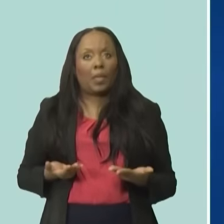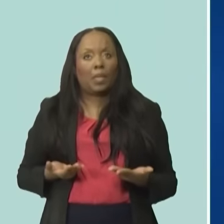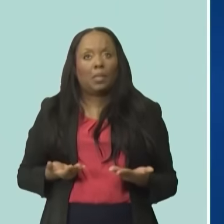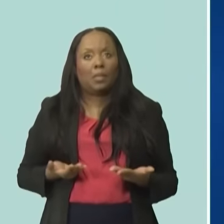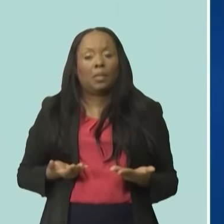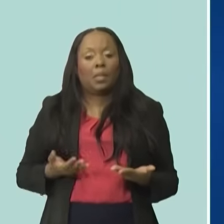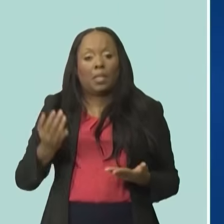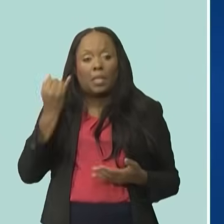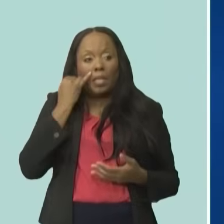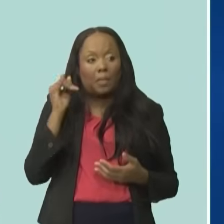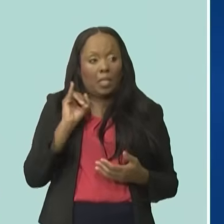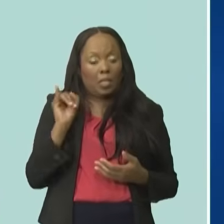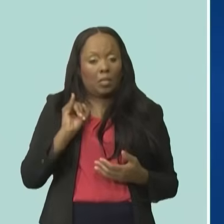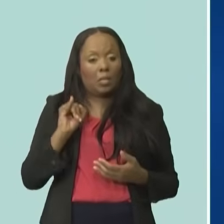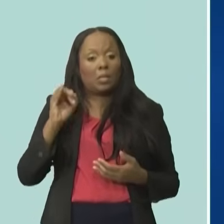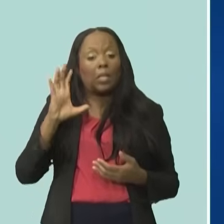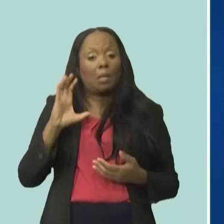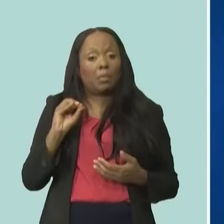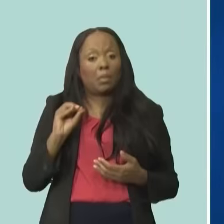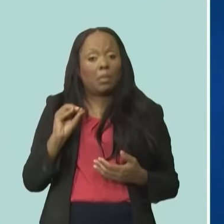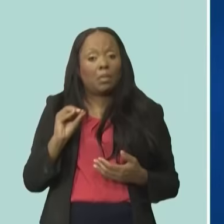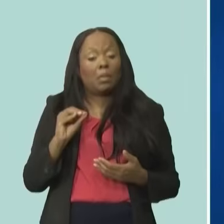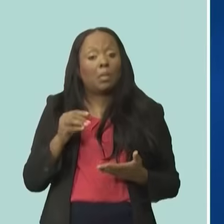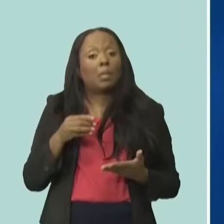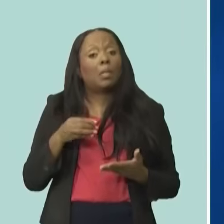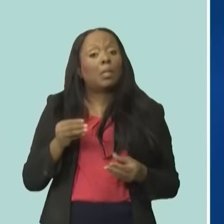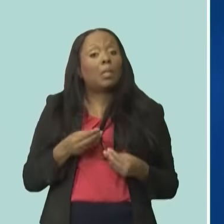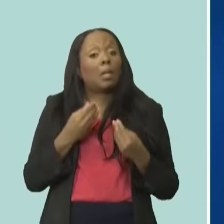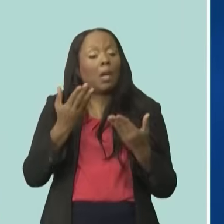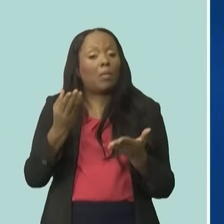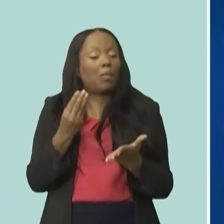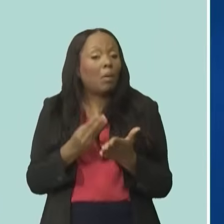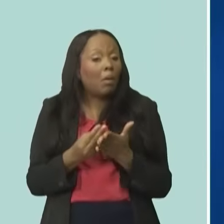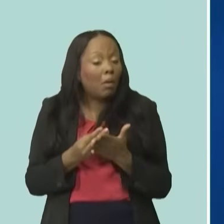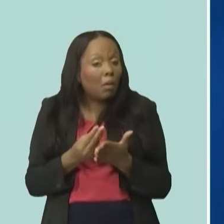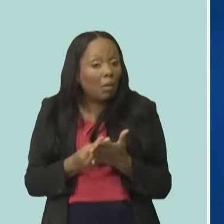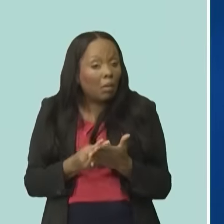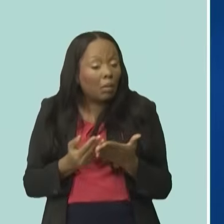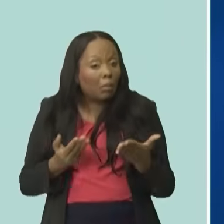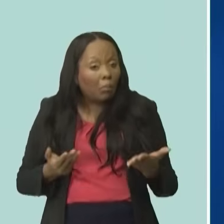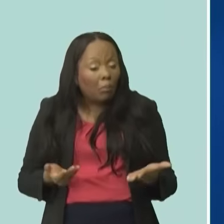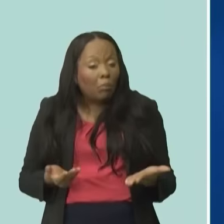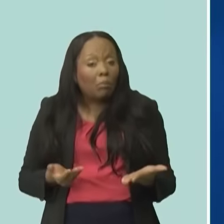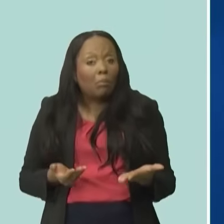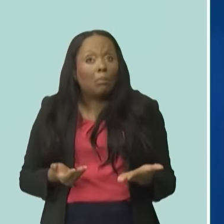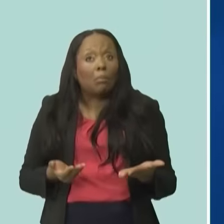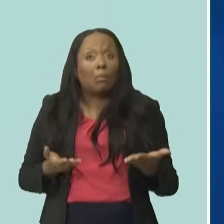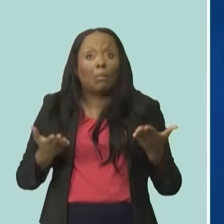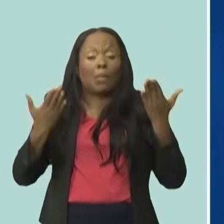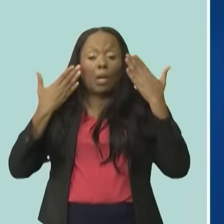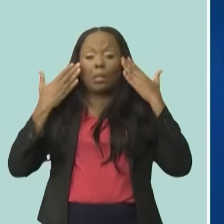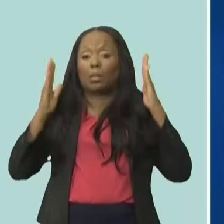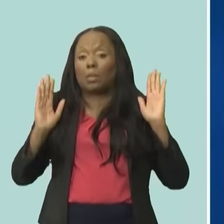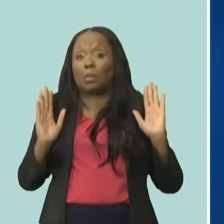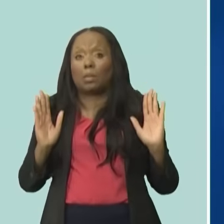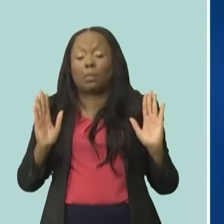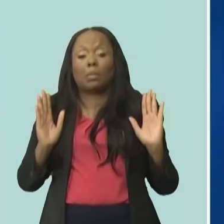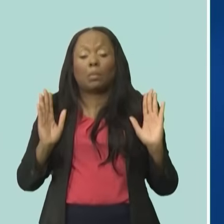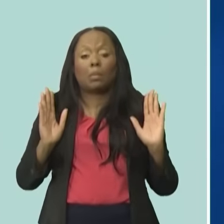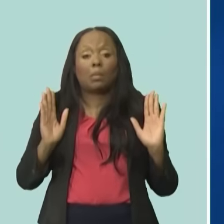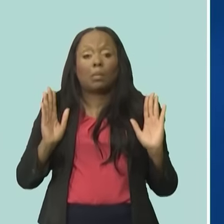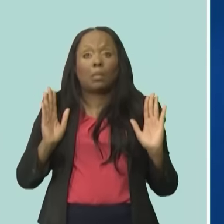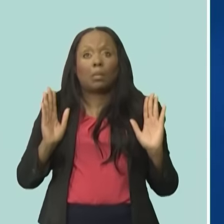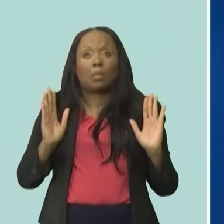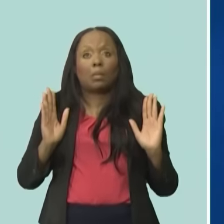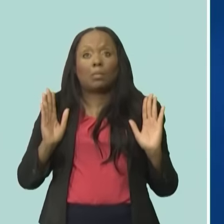from the insurance company for vehicle being confiscated is not something that would